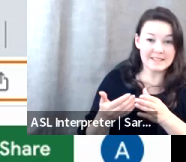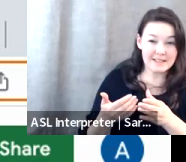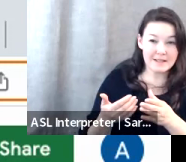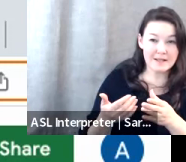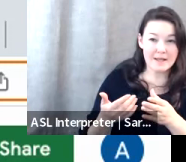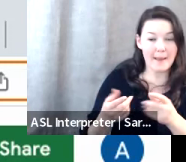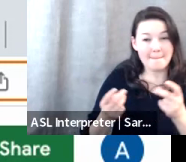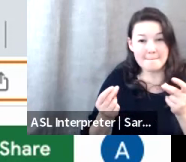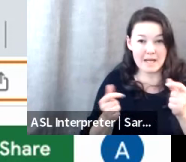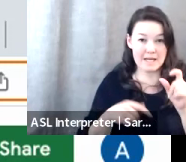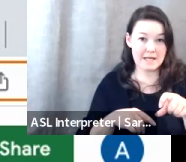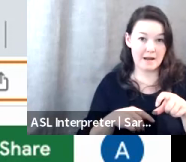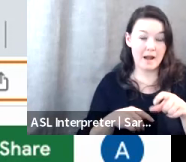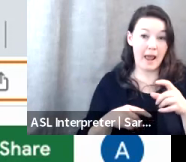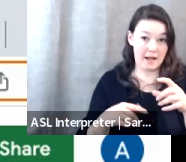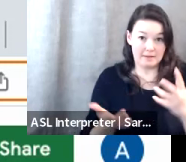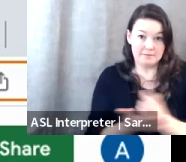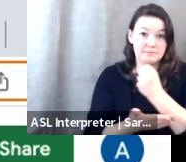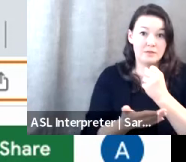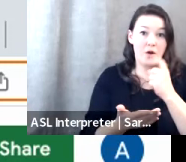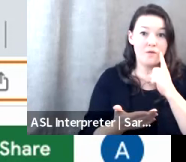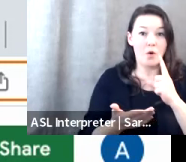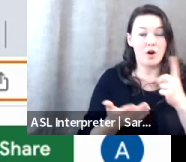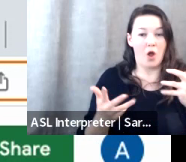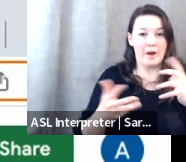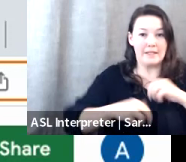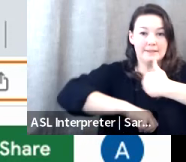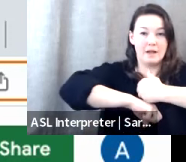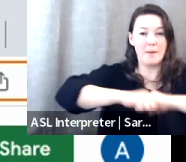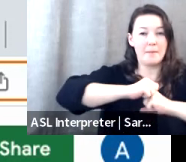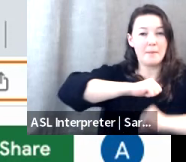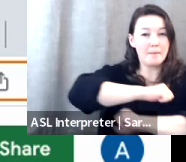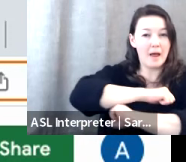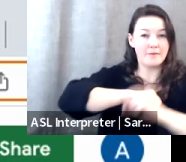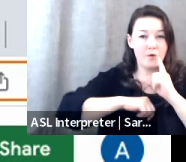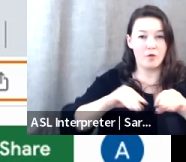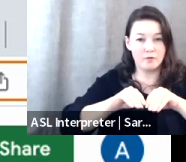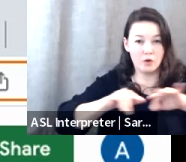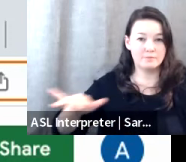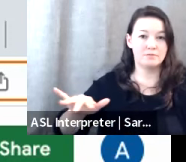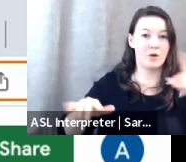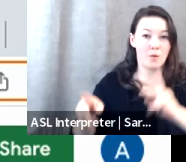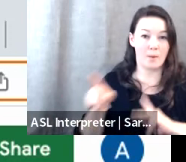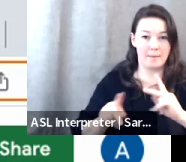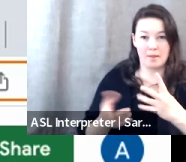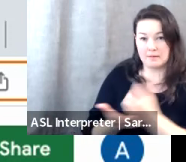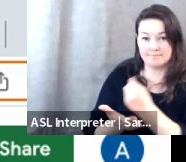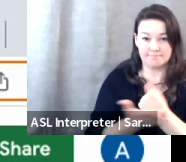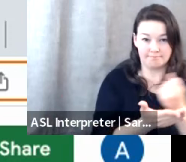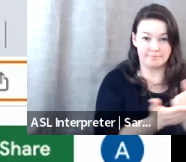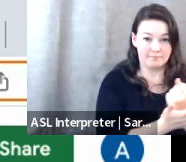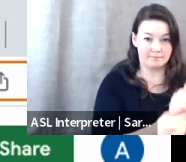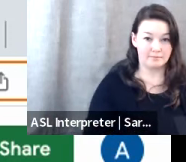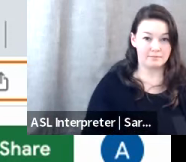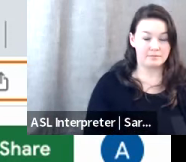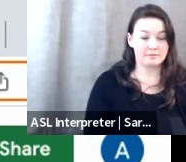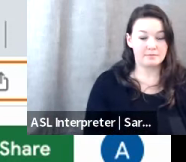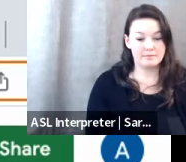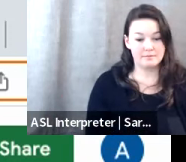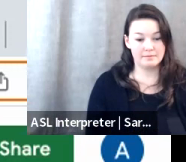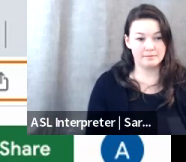use existing platforms to get out to people. Entonces quisiera mencionar que, por ejemplo, subvenciones